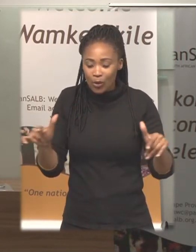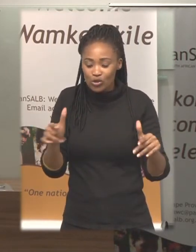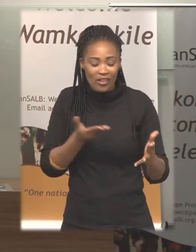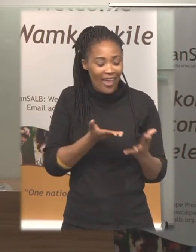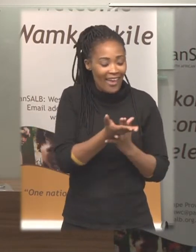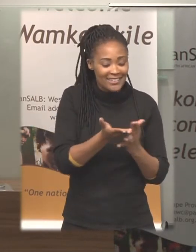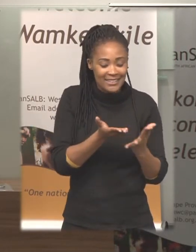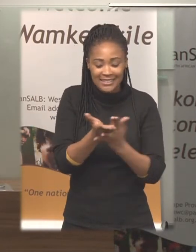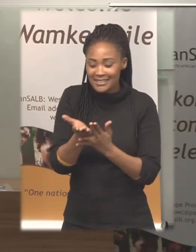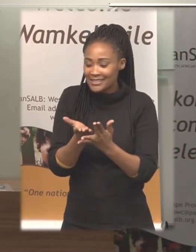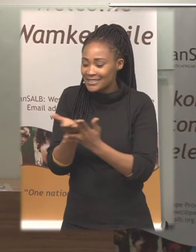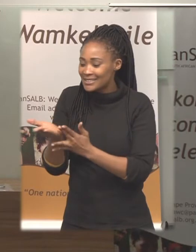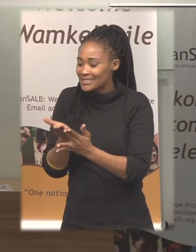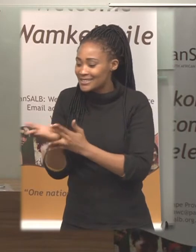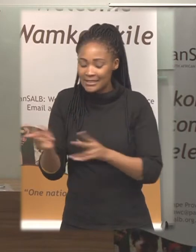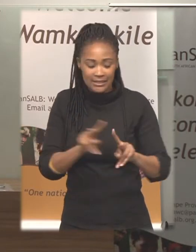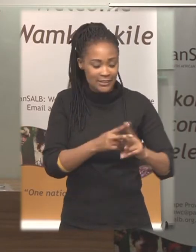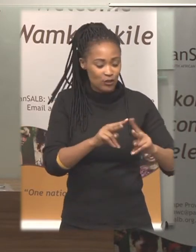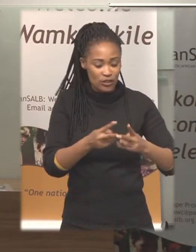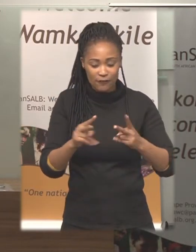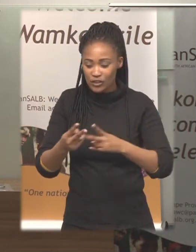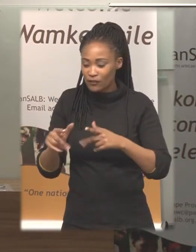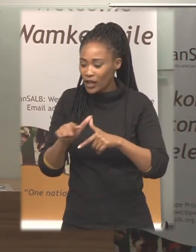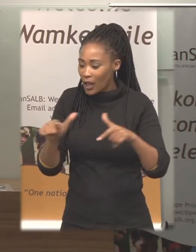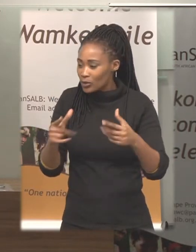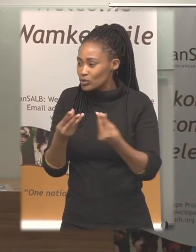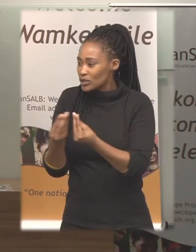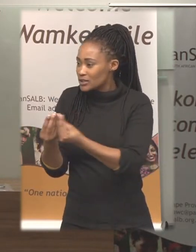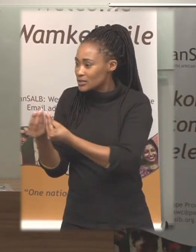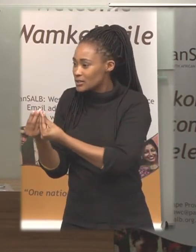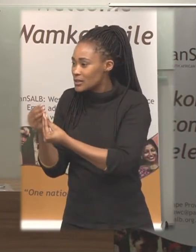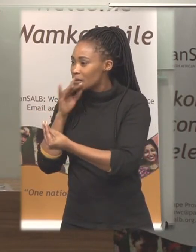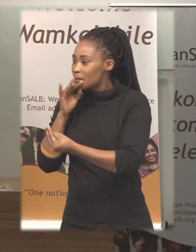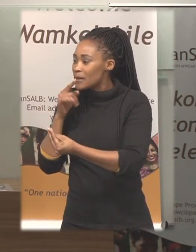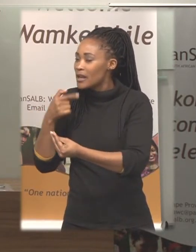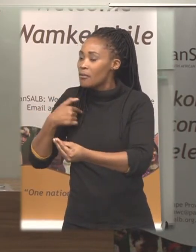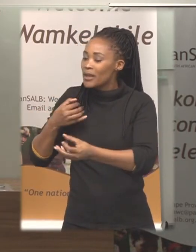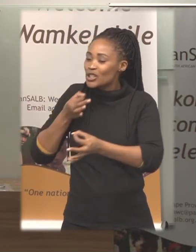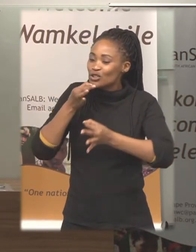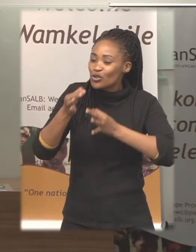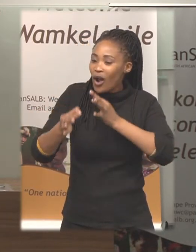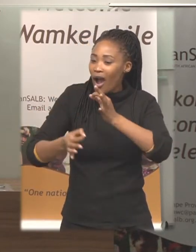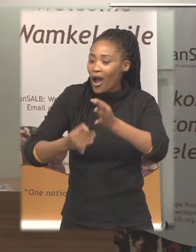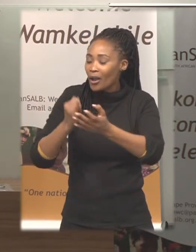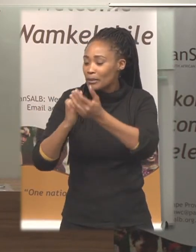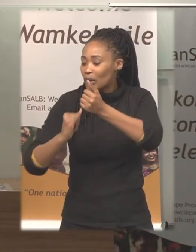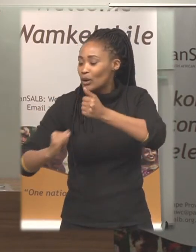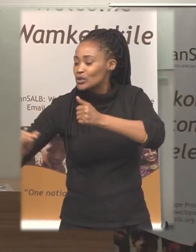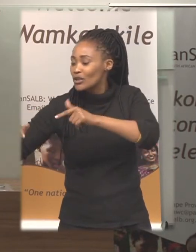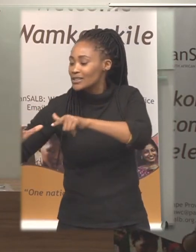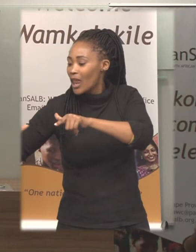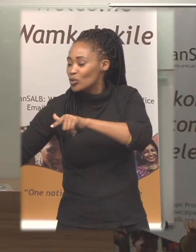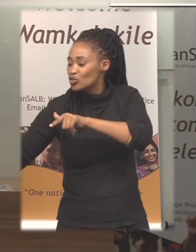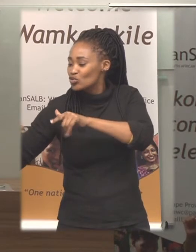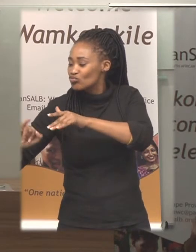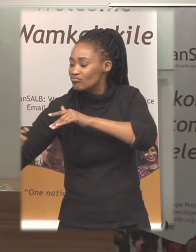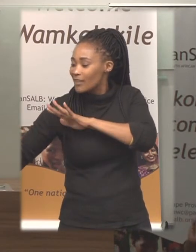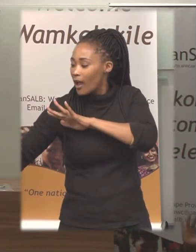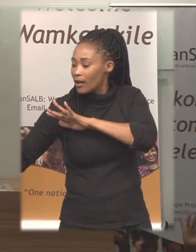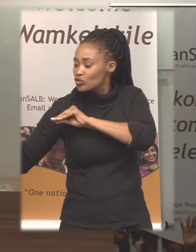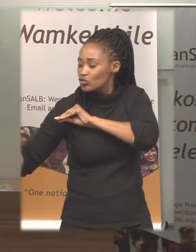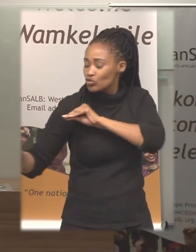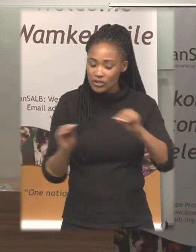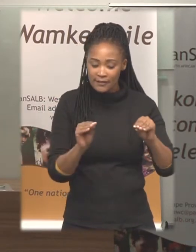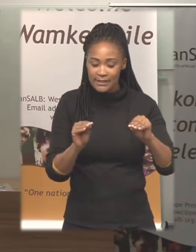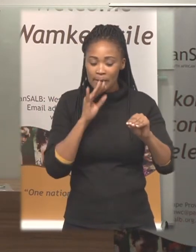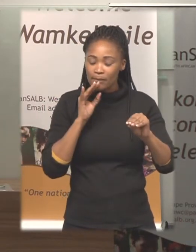features or various modes of, they're saying, what are described as autonomous languages. They're trying to shift. So all